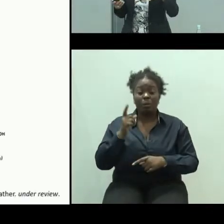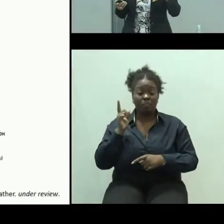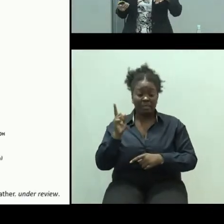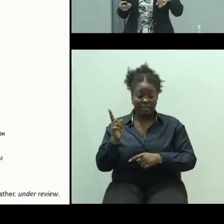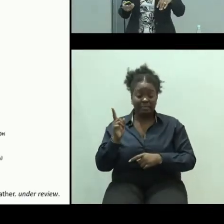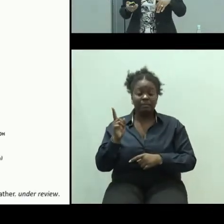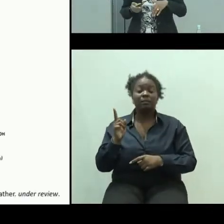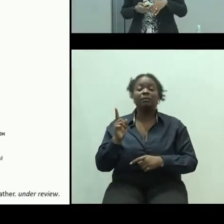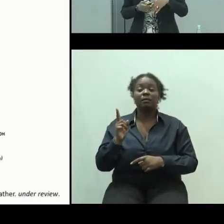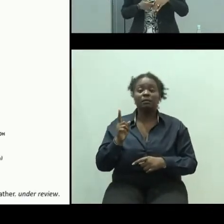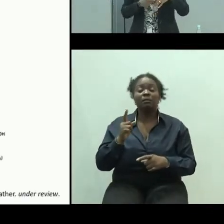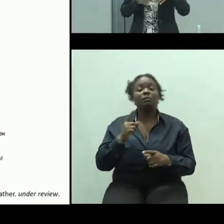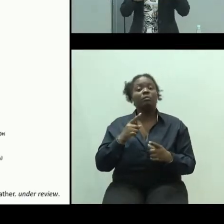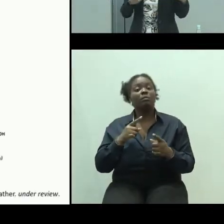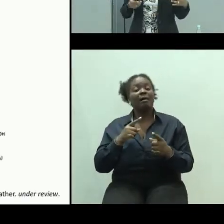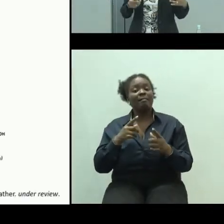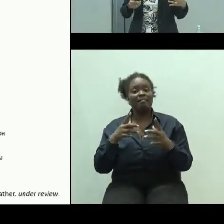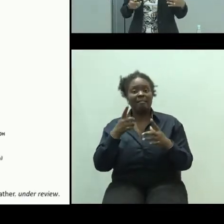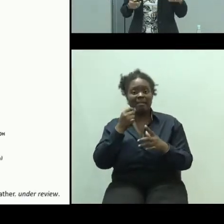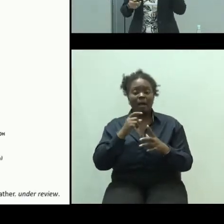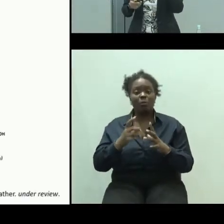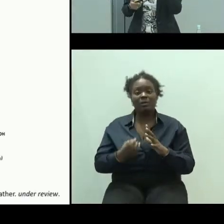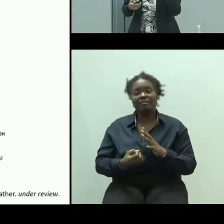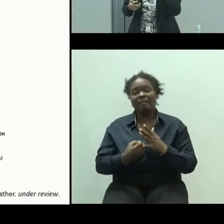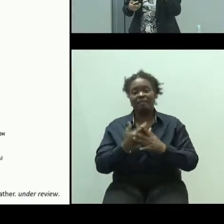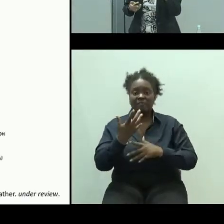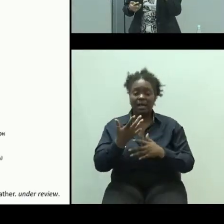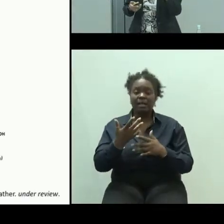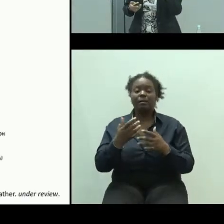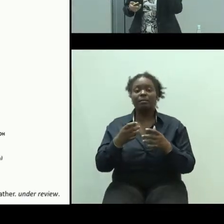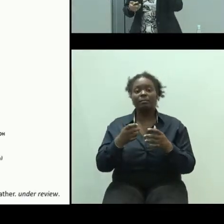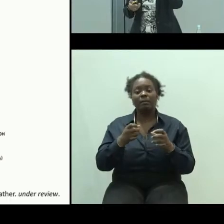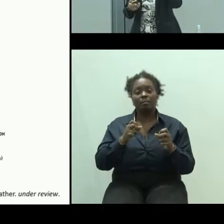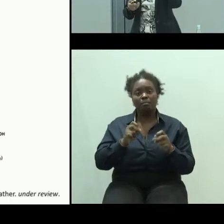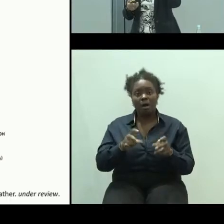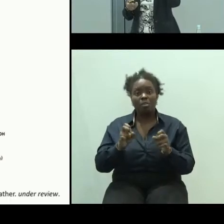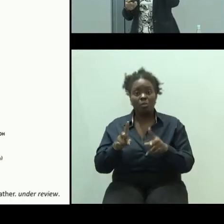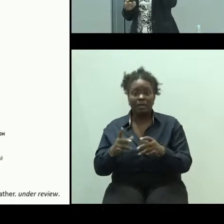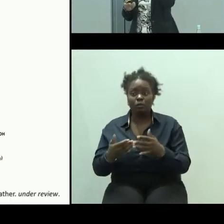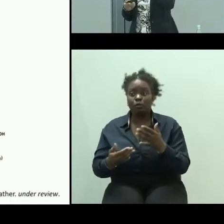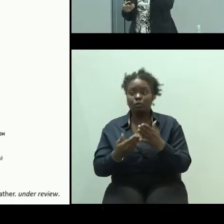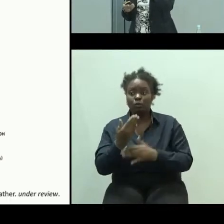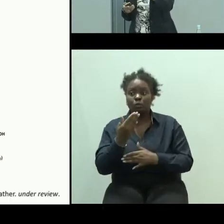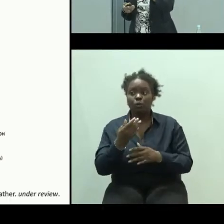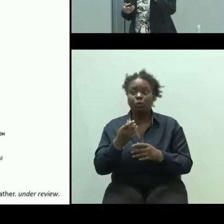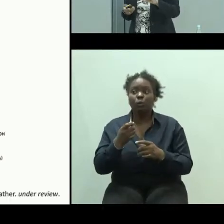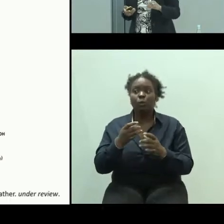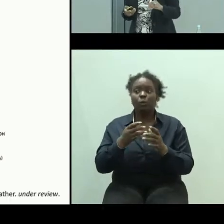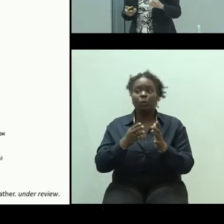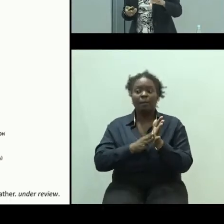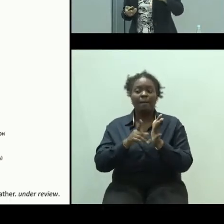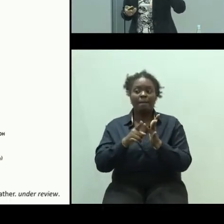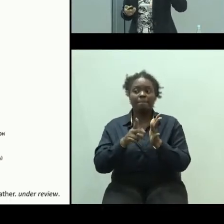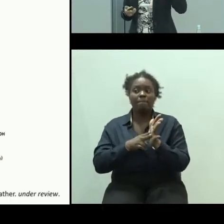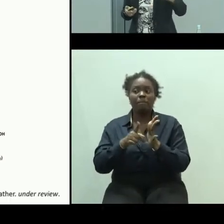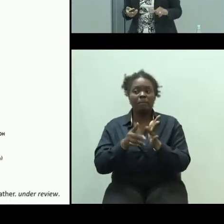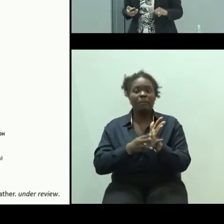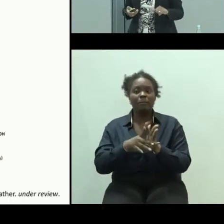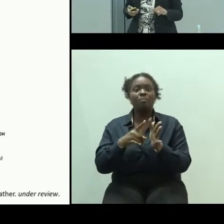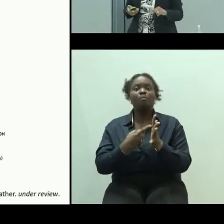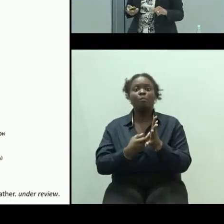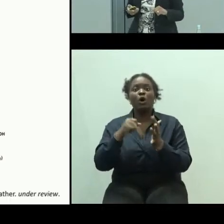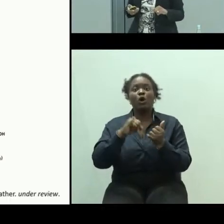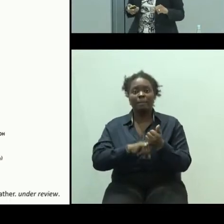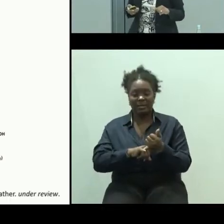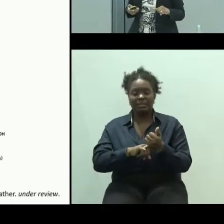to develop pathways to new kinds of monomers that will give us the functionality that we need in